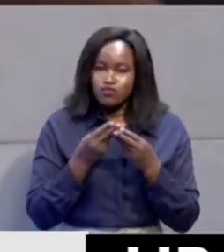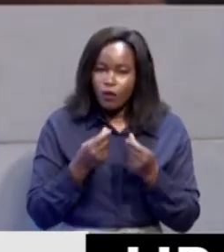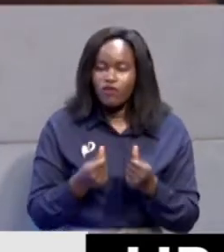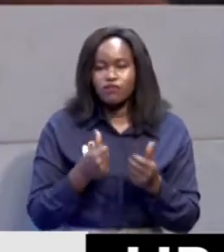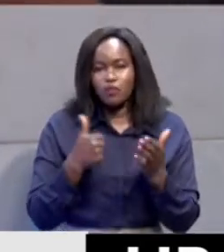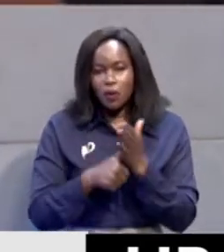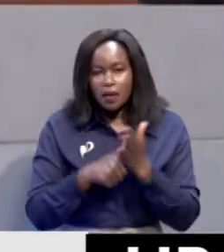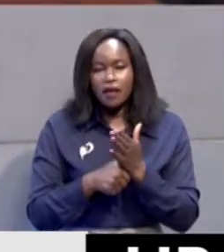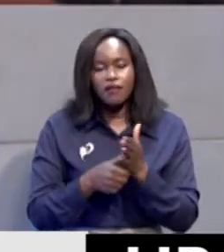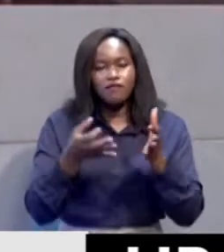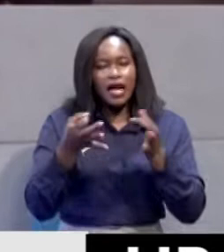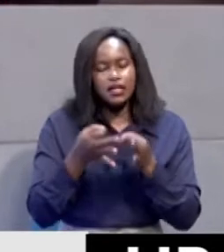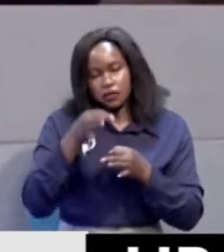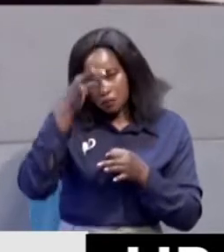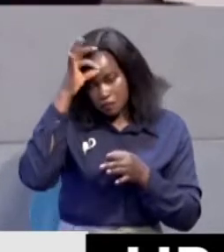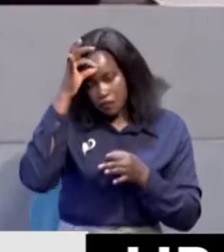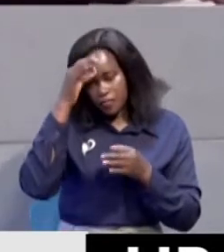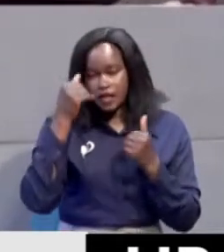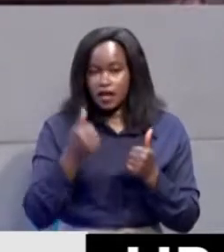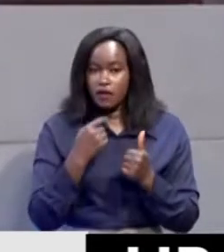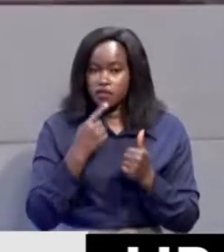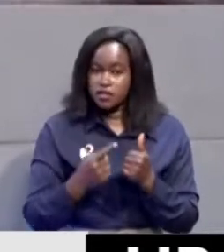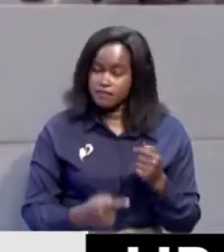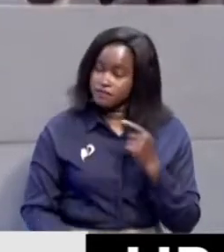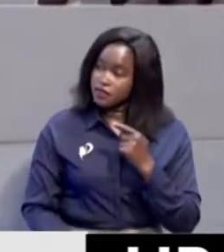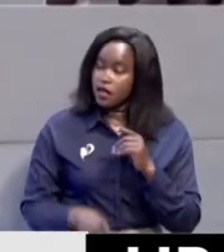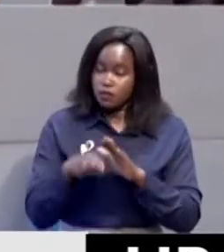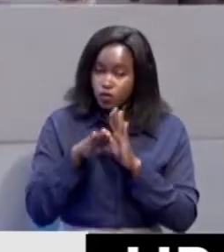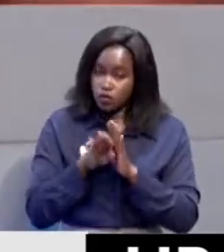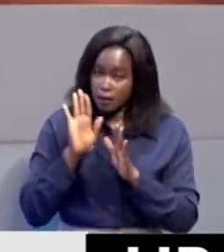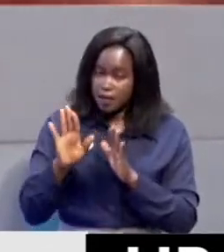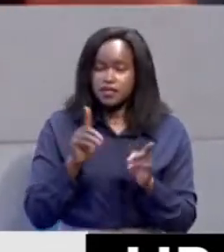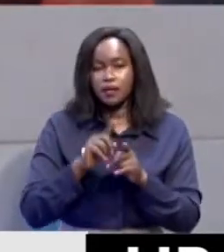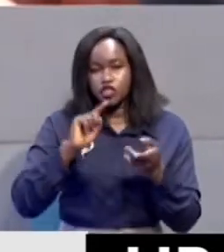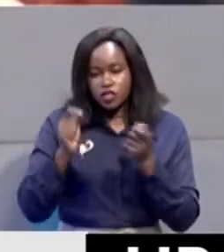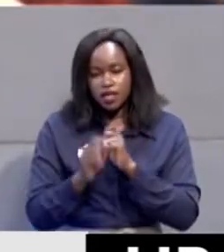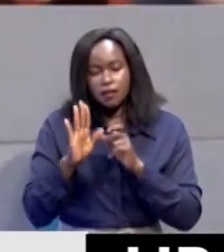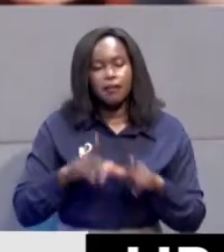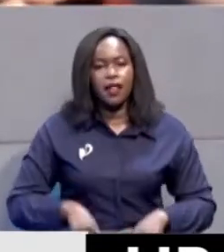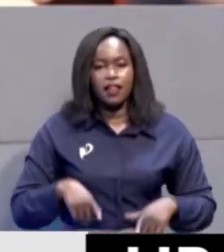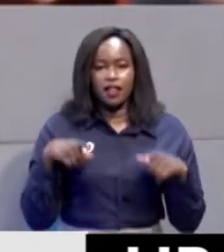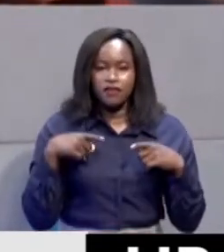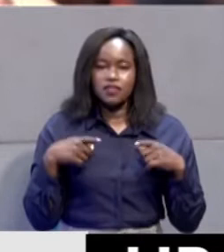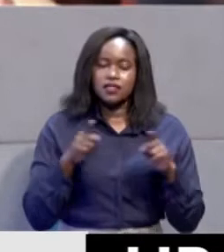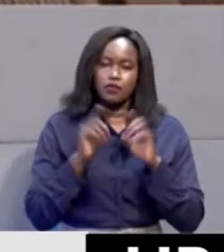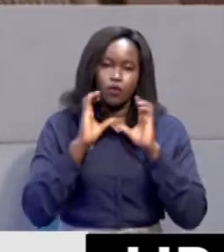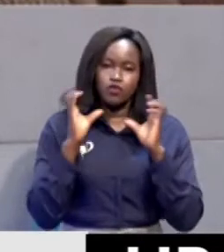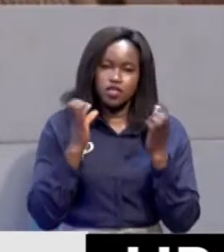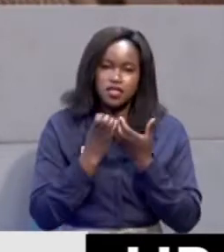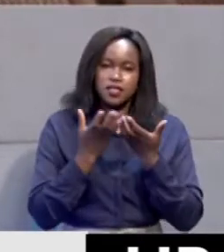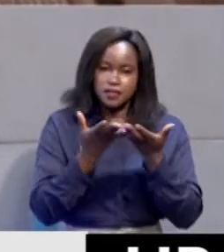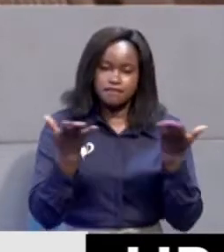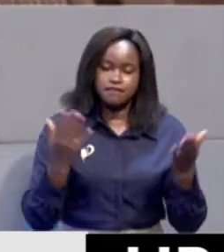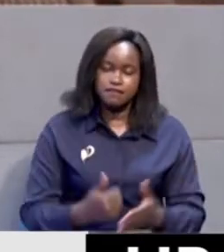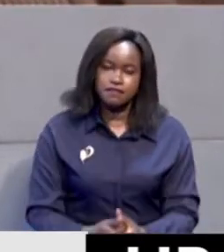illiteracy. They say Let She Go Financial Literacy Initiative has transformed their livelihood and communities. These